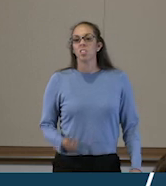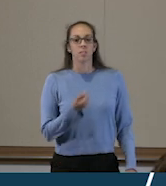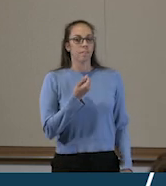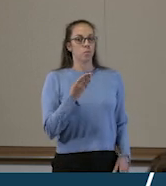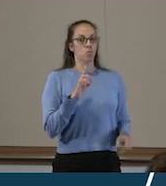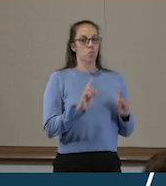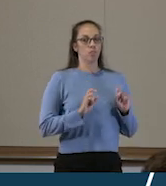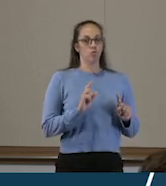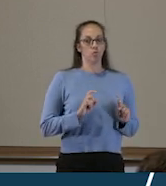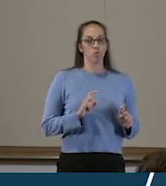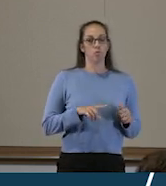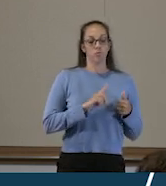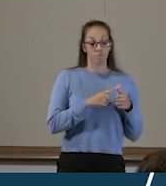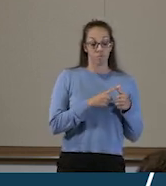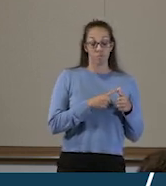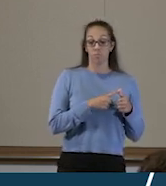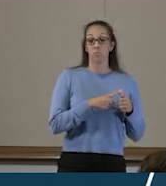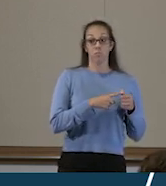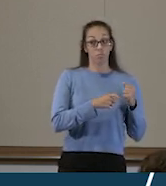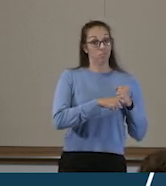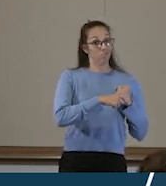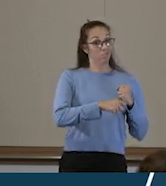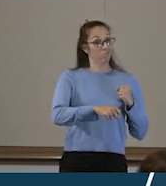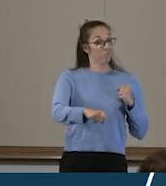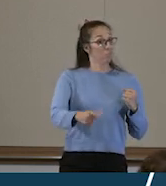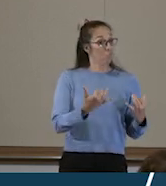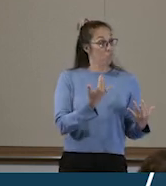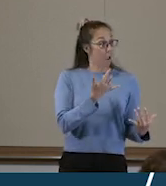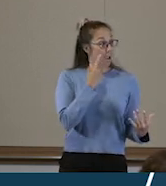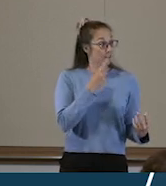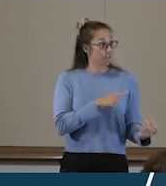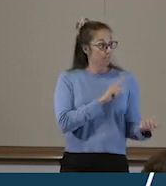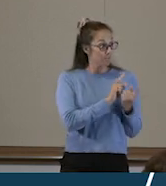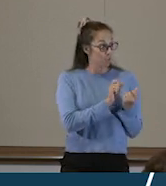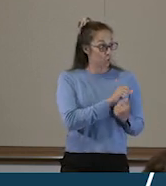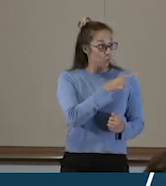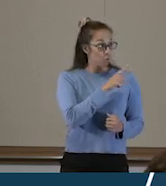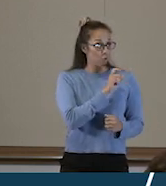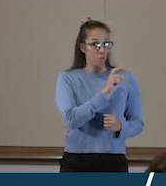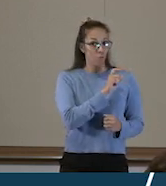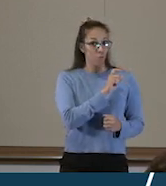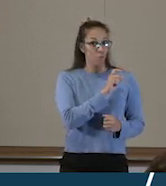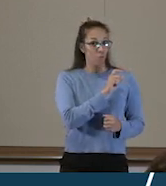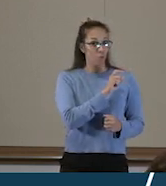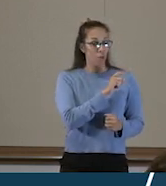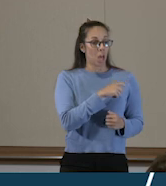Mm-hmm. Is there a long wait to get to them? So,